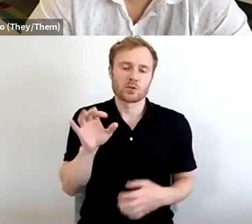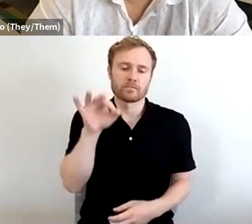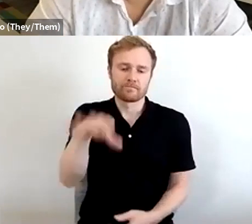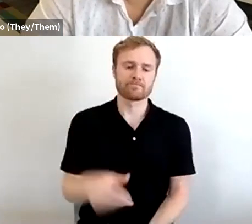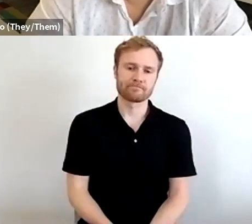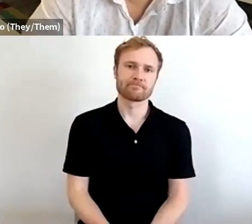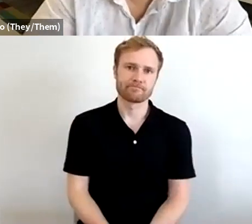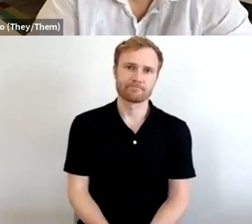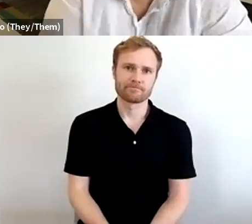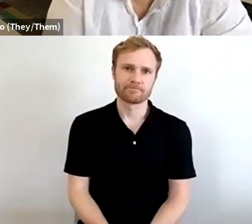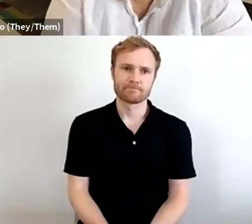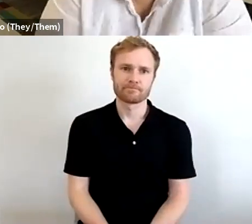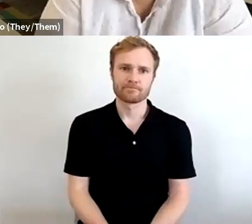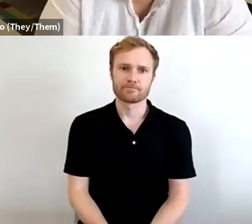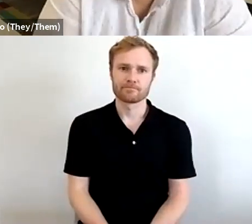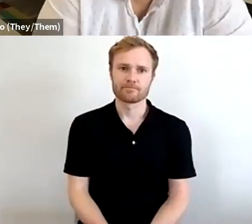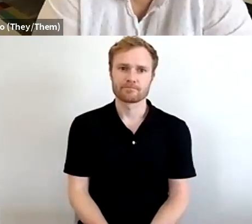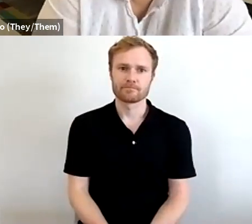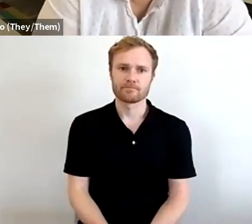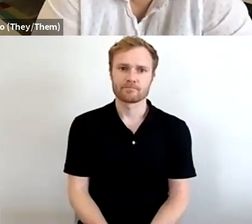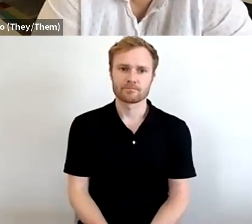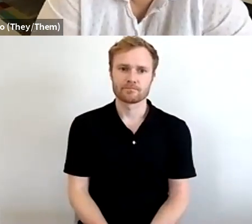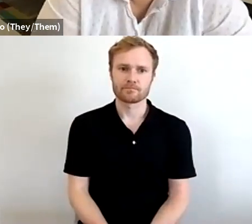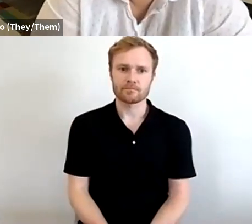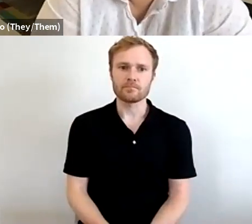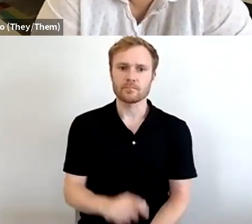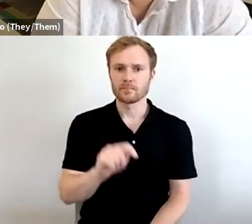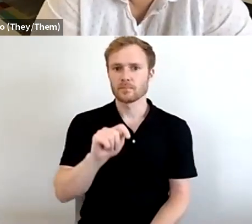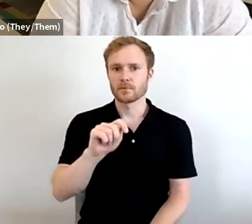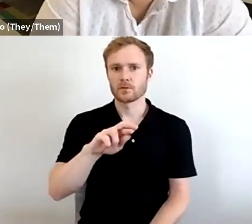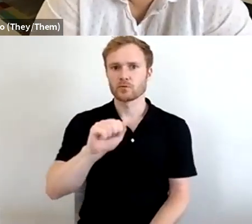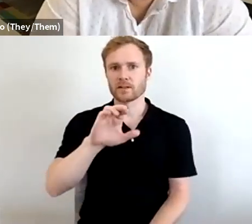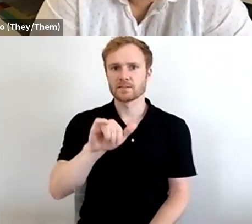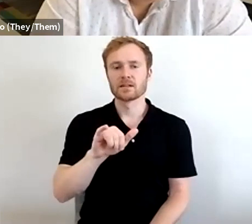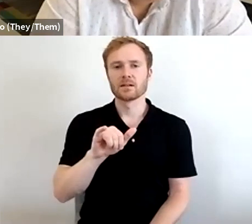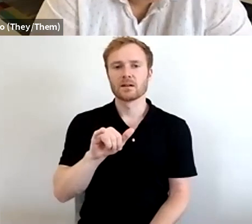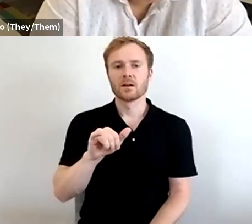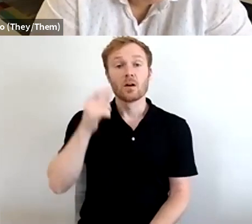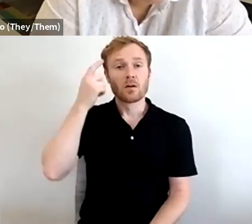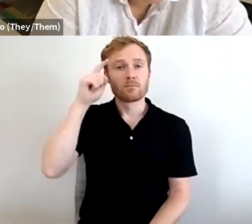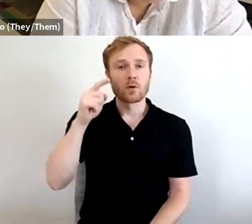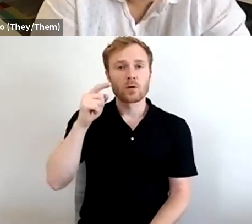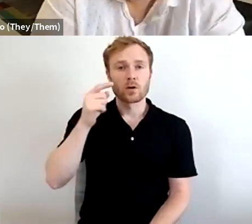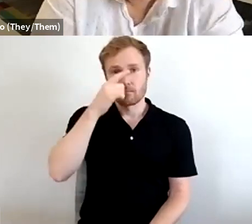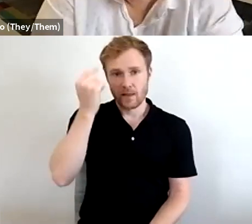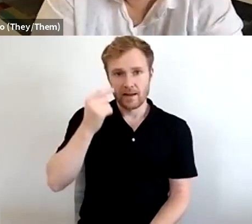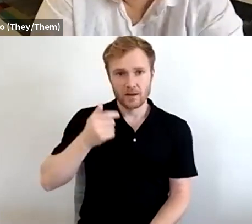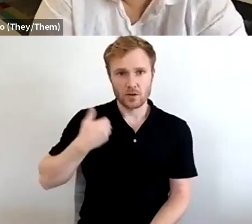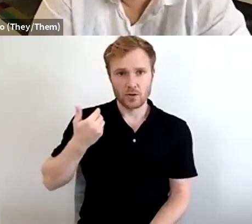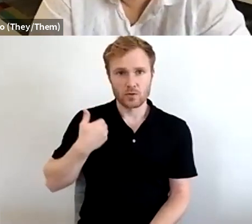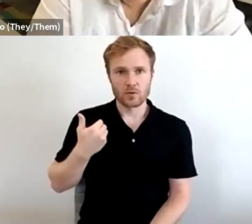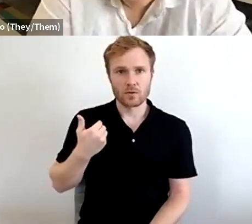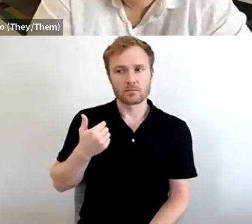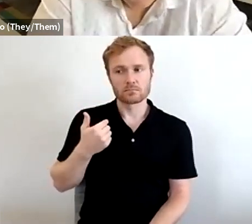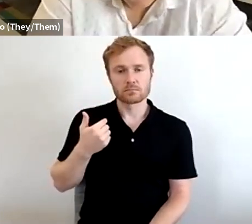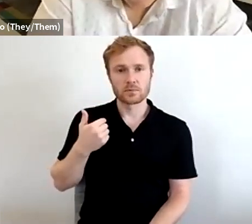Yeah. For young, how do I put this? For Black youth that I have